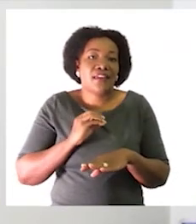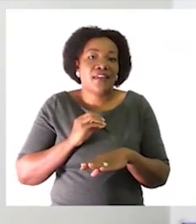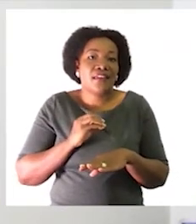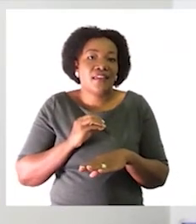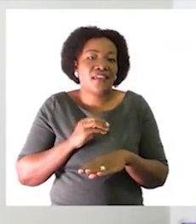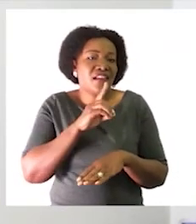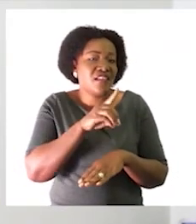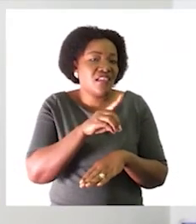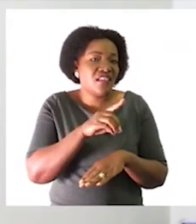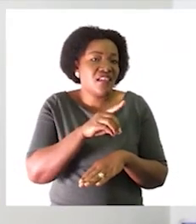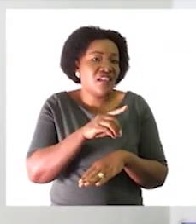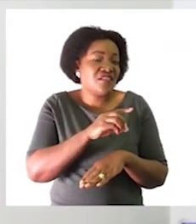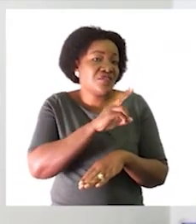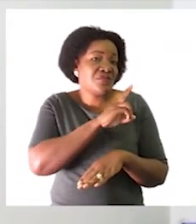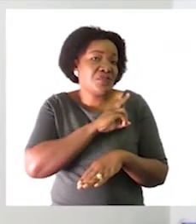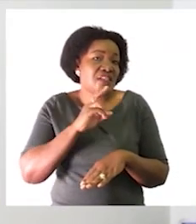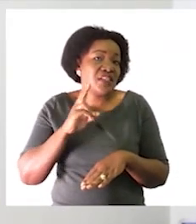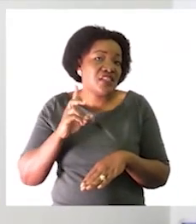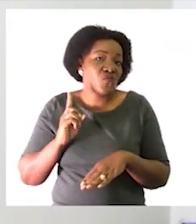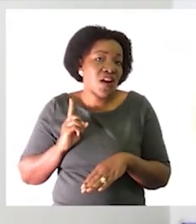a 21,